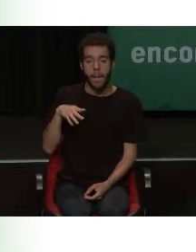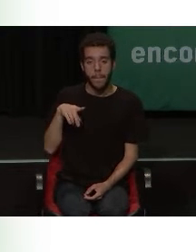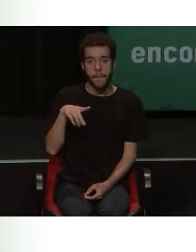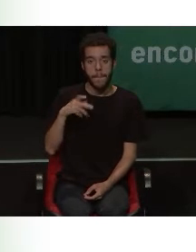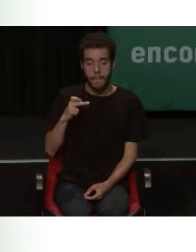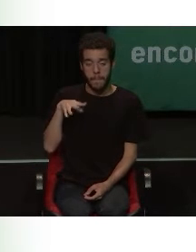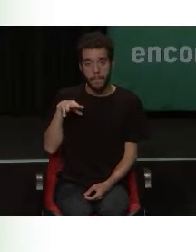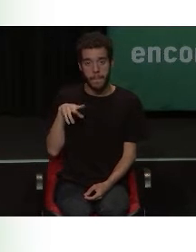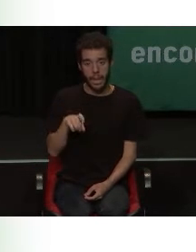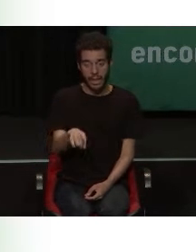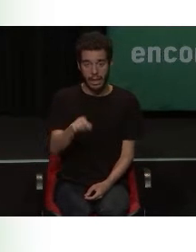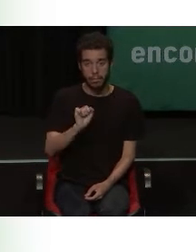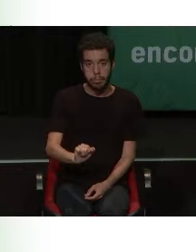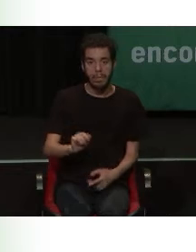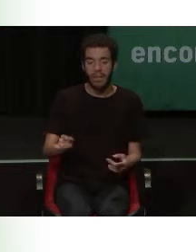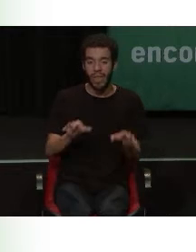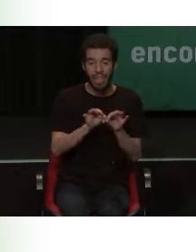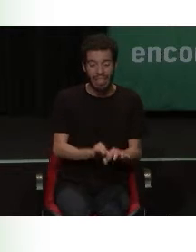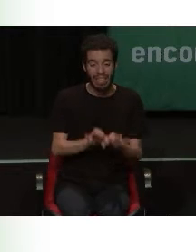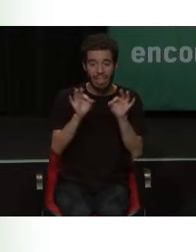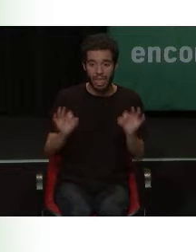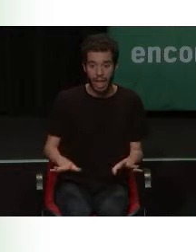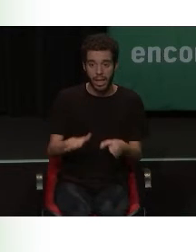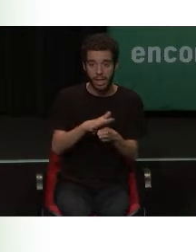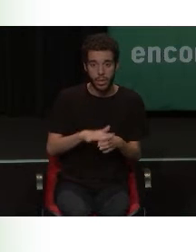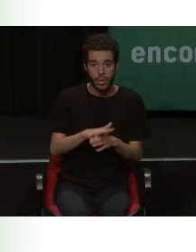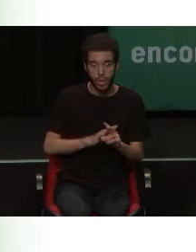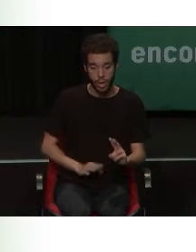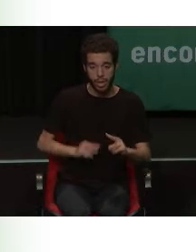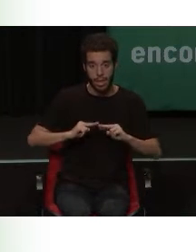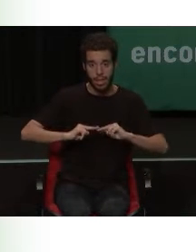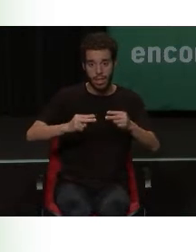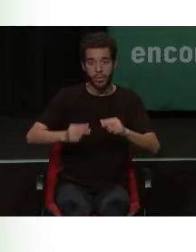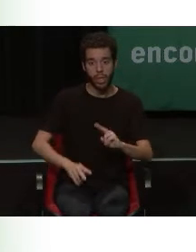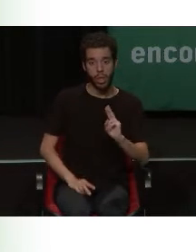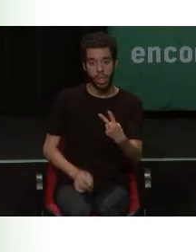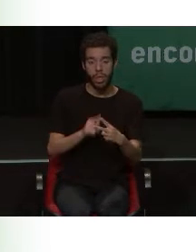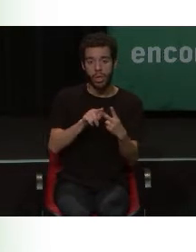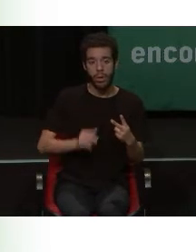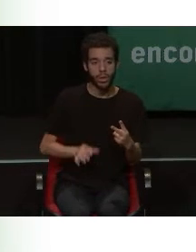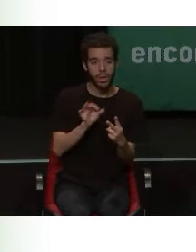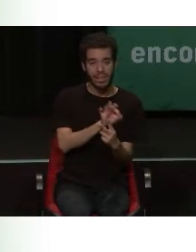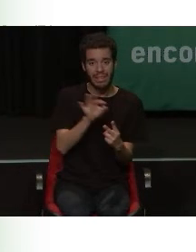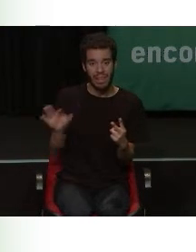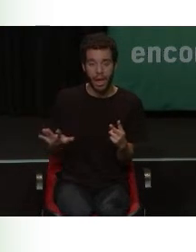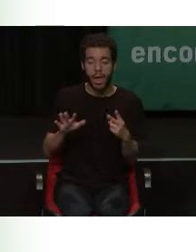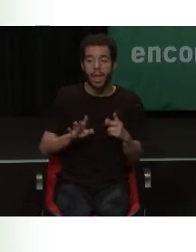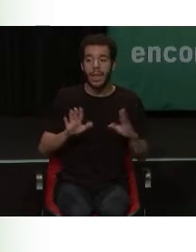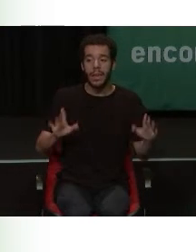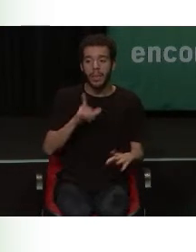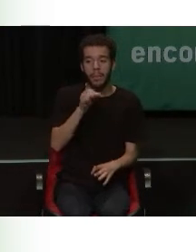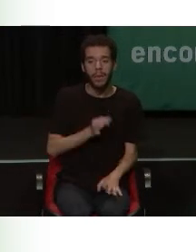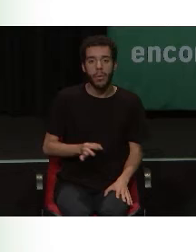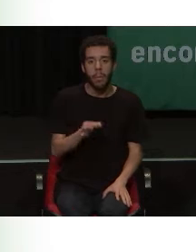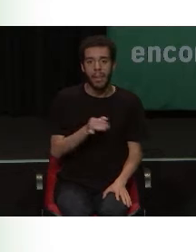The bacterian genome was exactly the same in 2 transmission cases, and